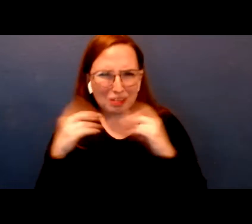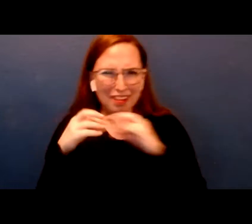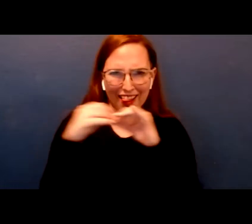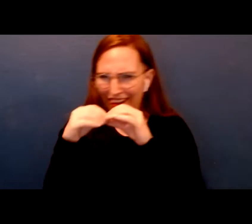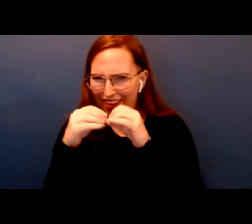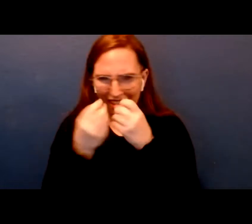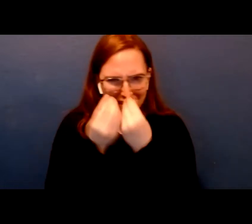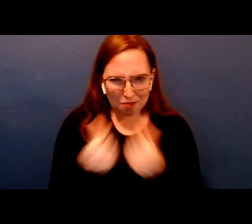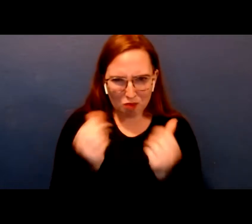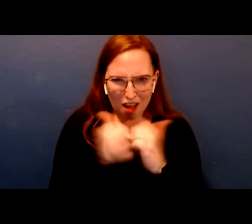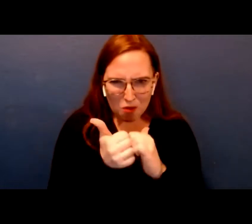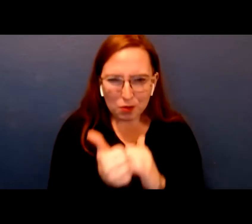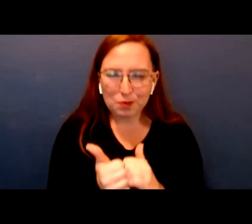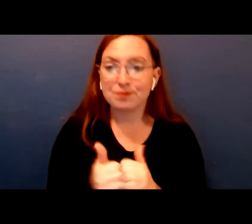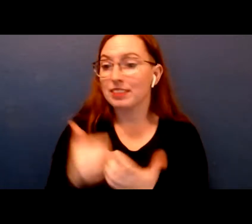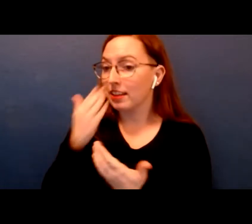Thanks, Jonathan.